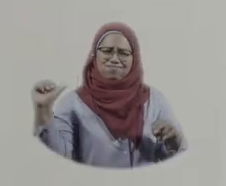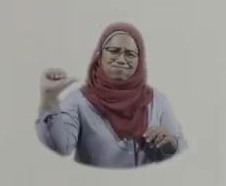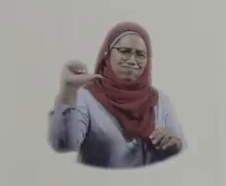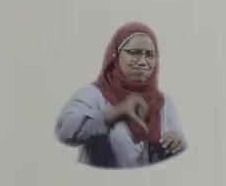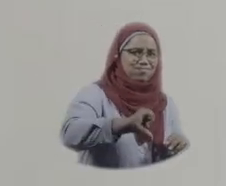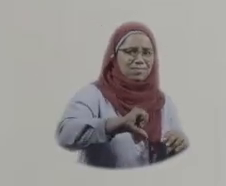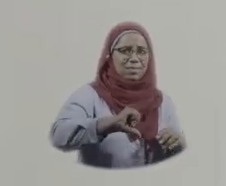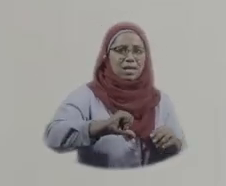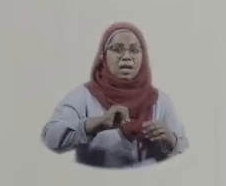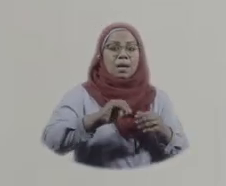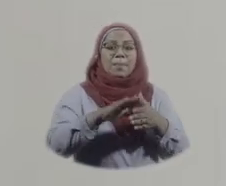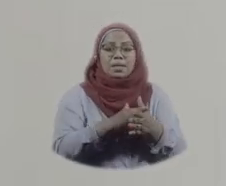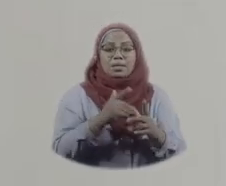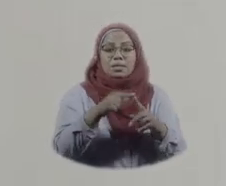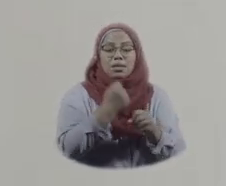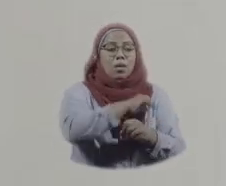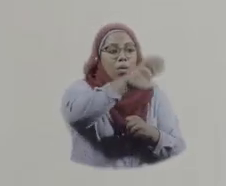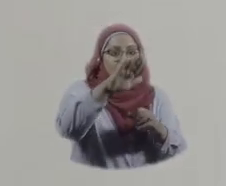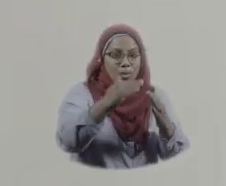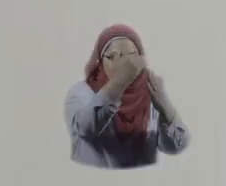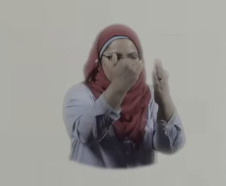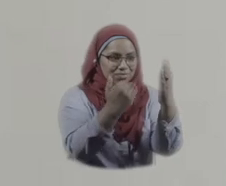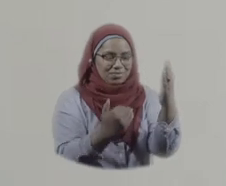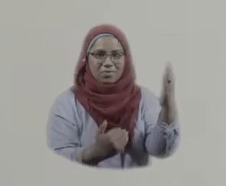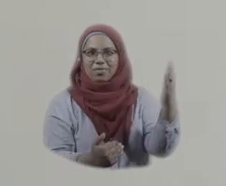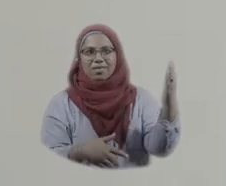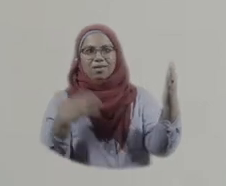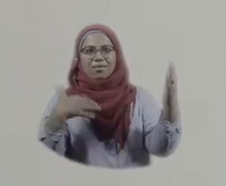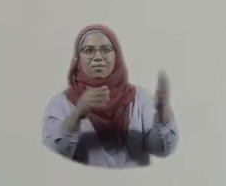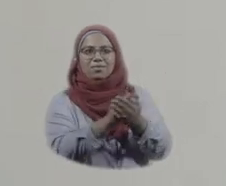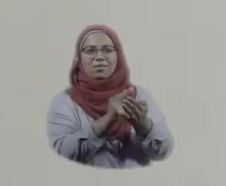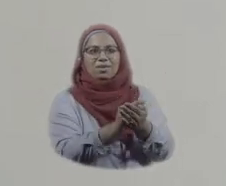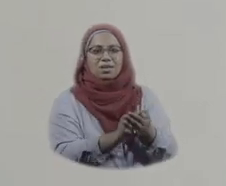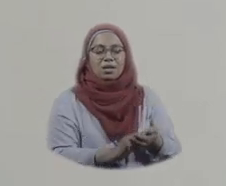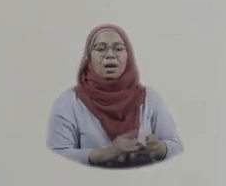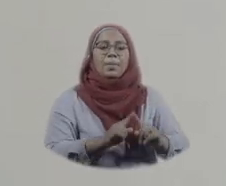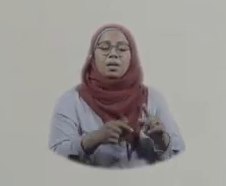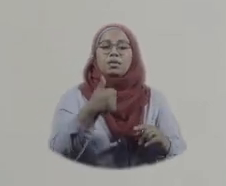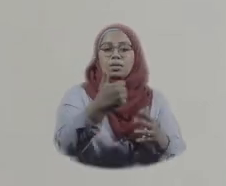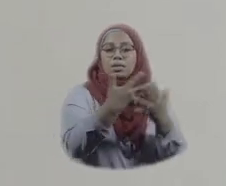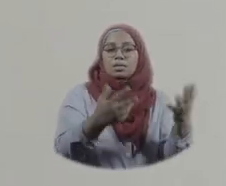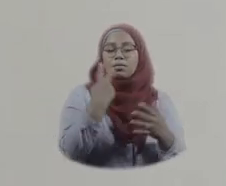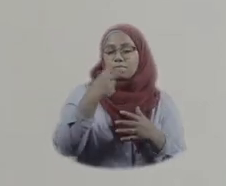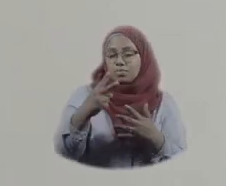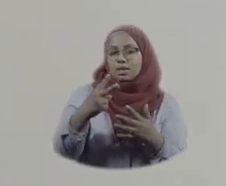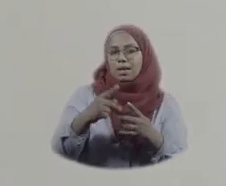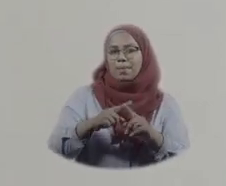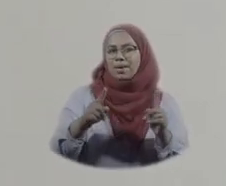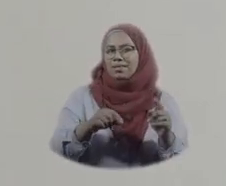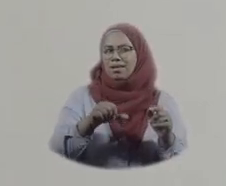mean the height and everything is there I mean, there are some good qualities that they are looking for,